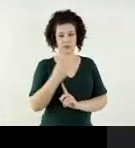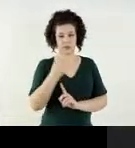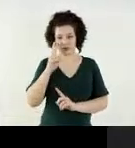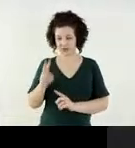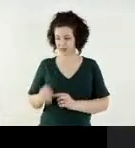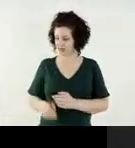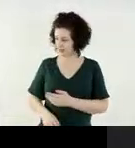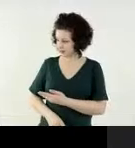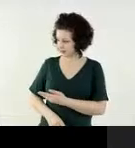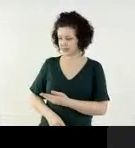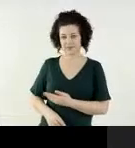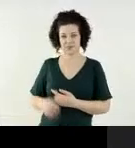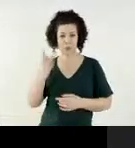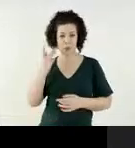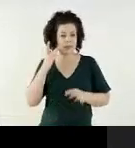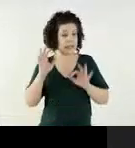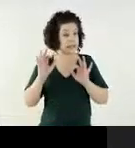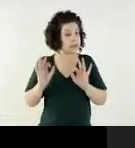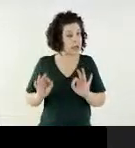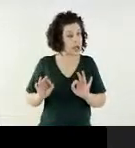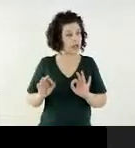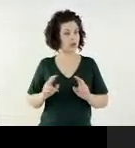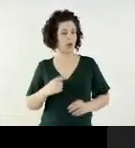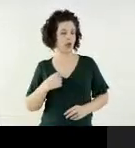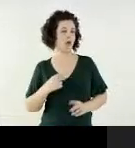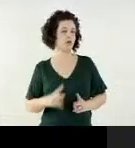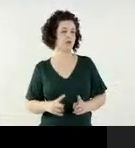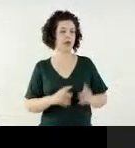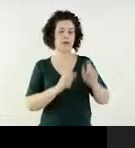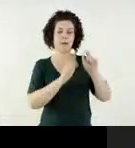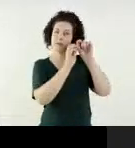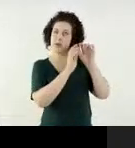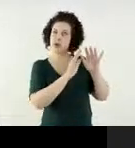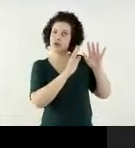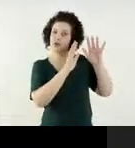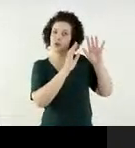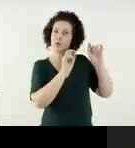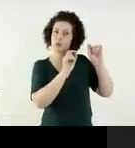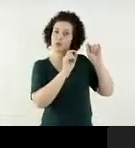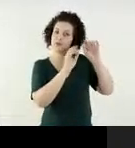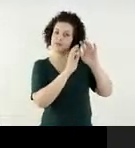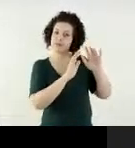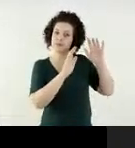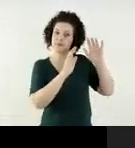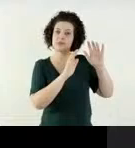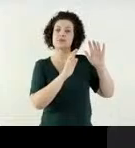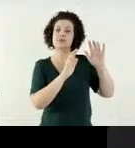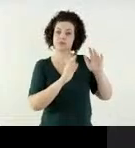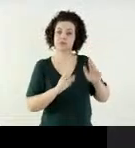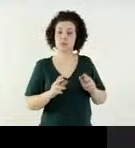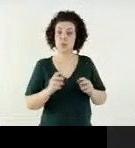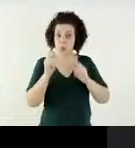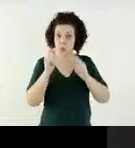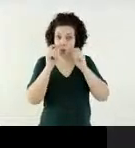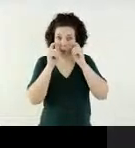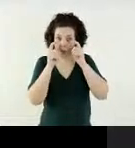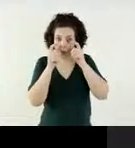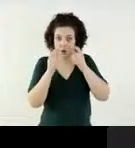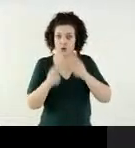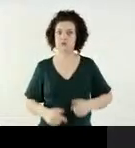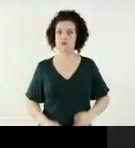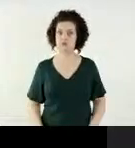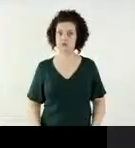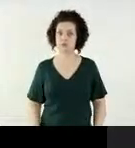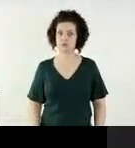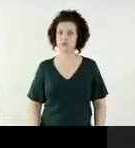I've always imagined this to be sort of connected to that sign. And same with these images, although this fire doesn't seem